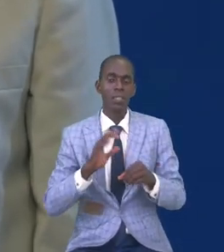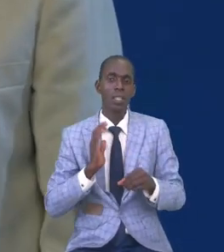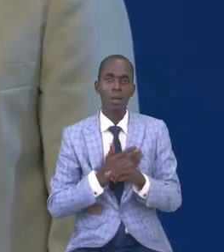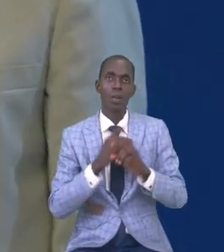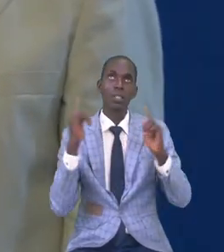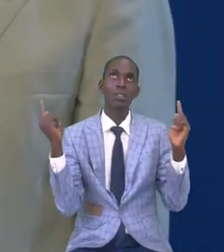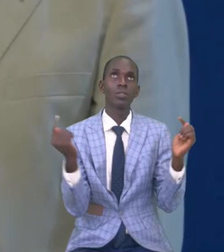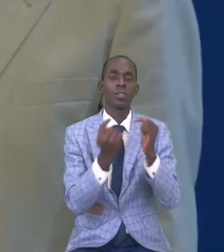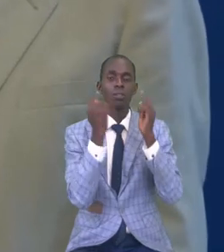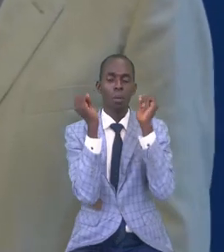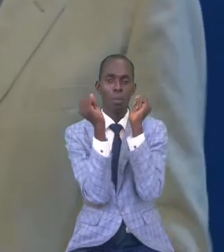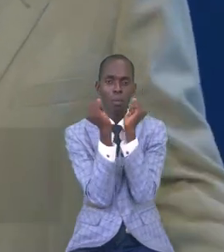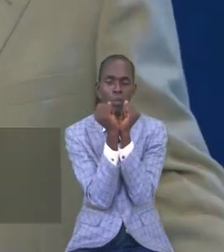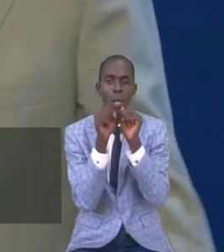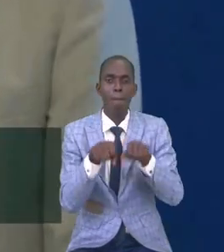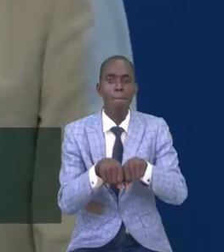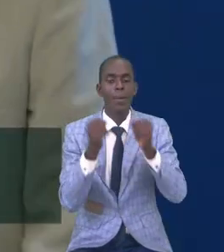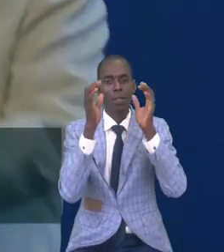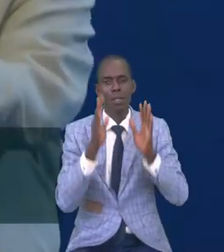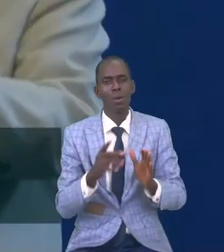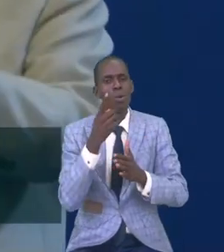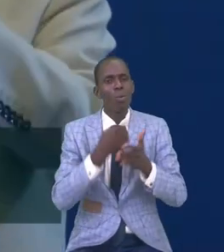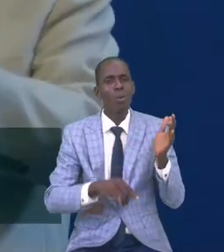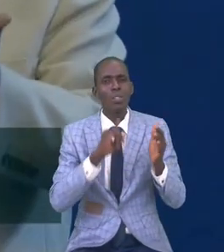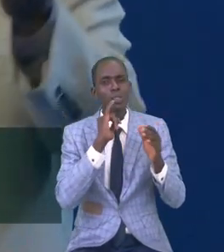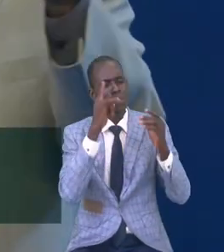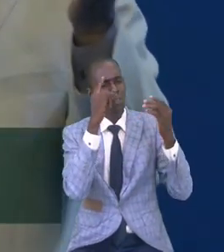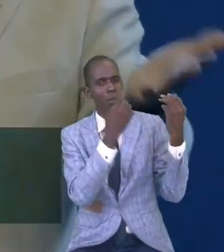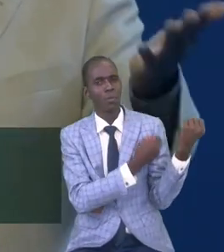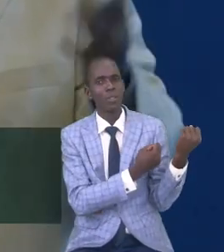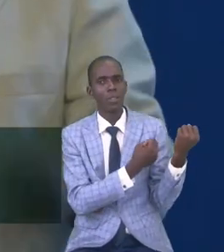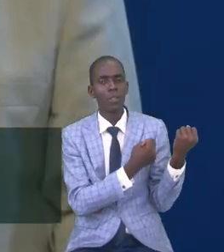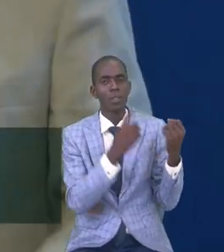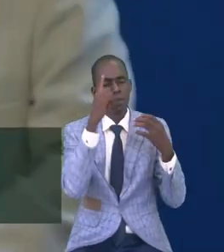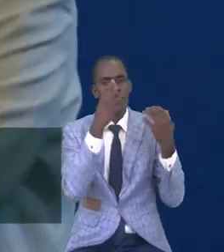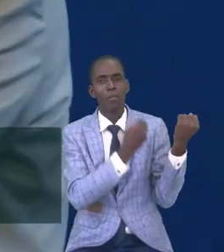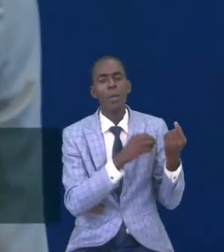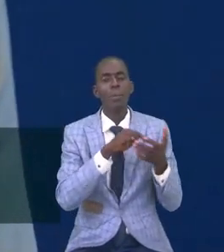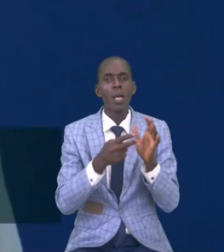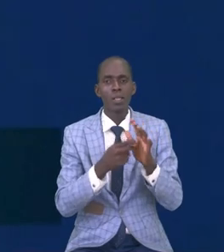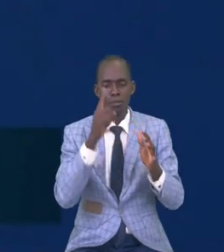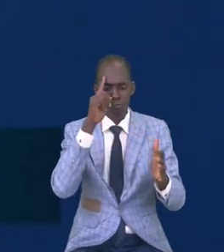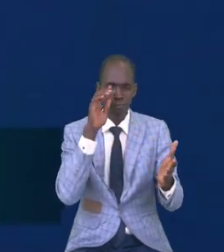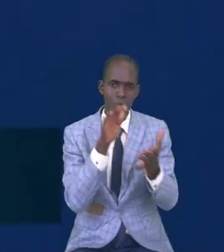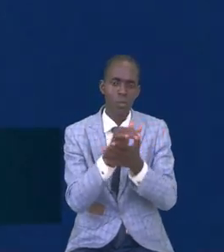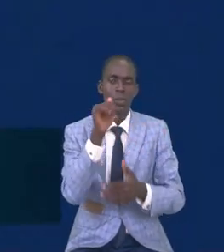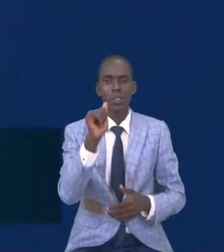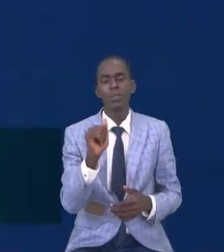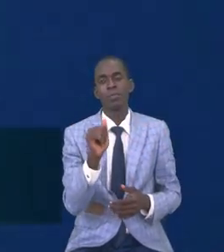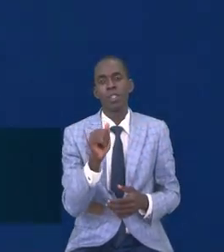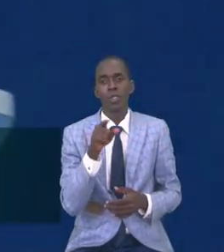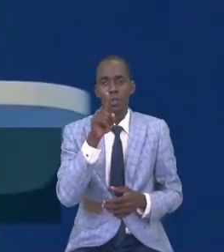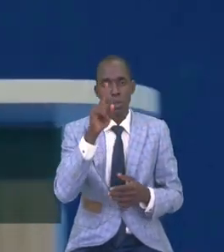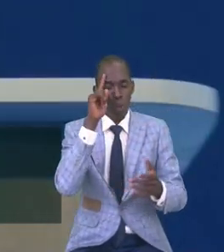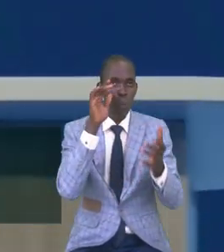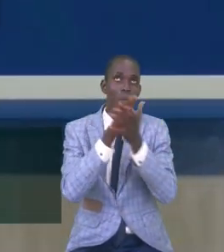bondage breaker. What's faith? Faith is trust. You trust him.